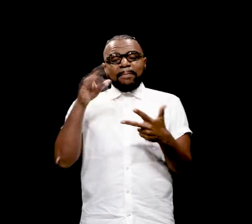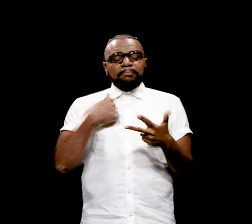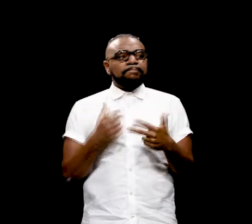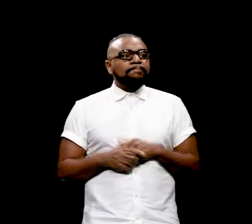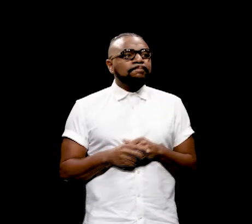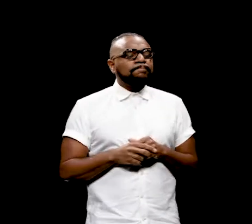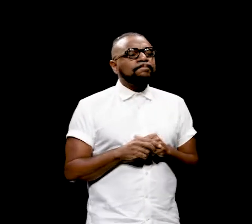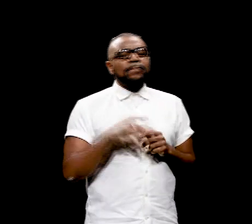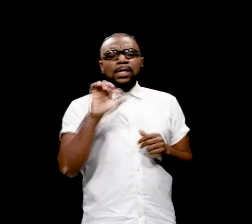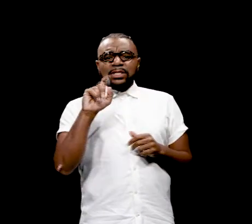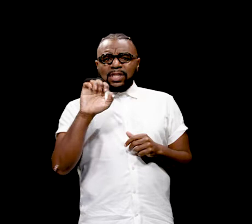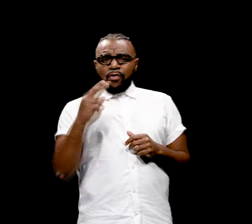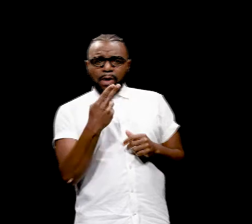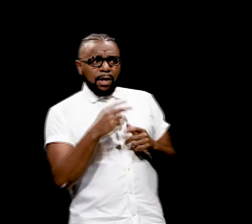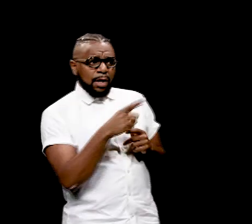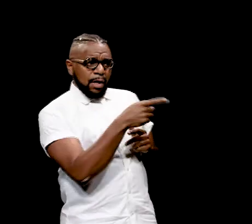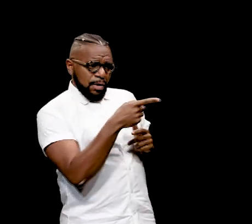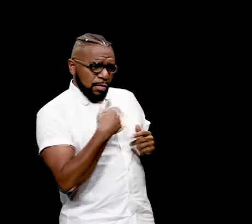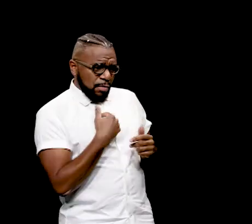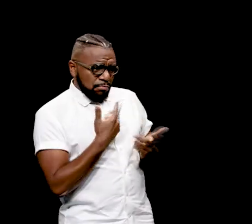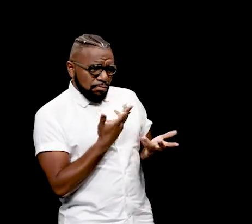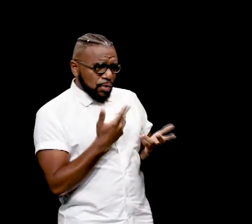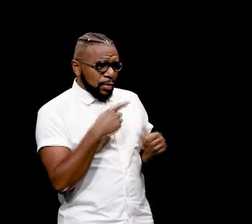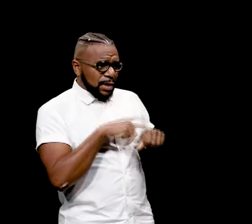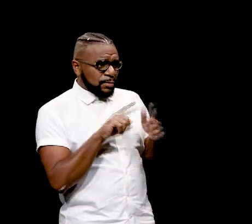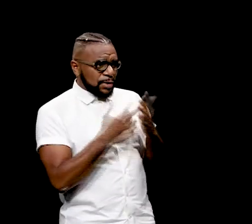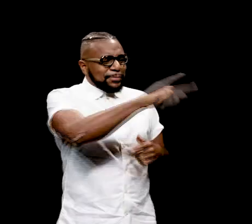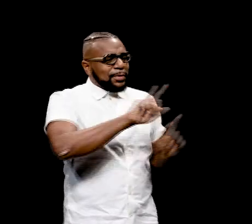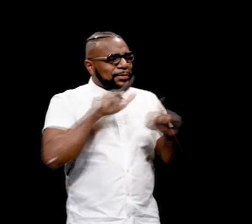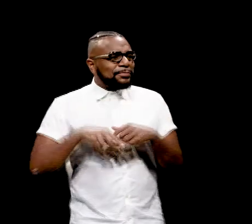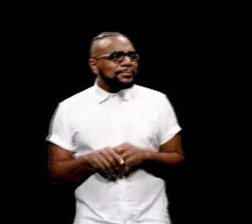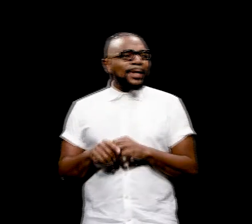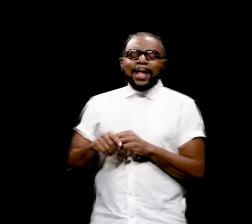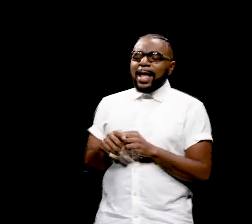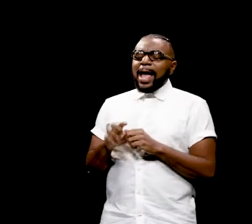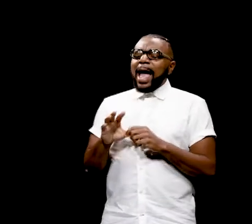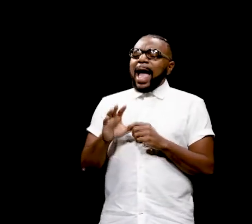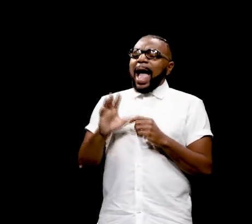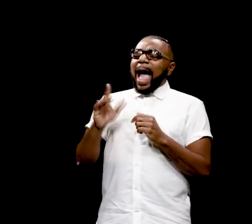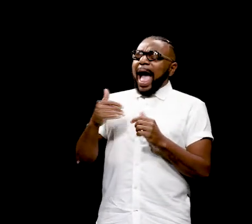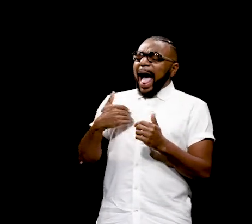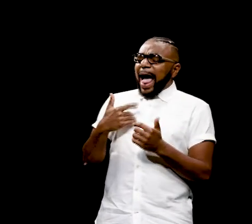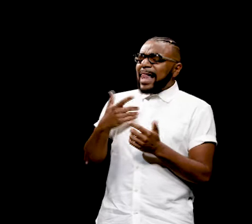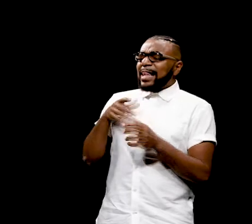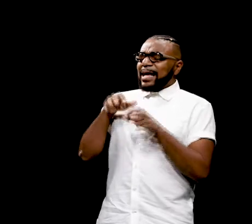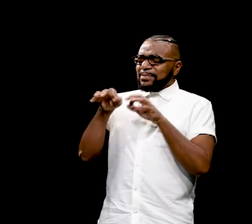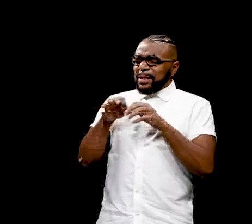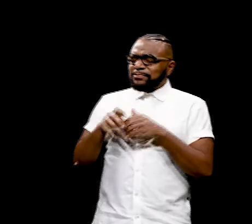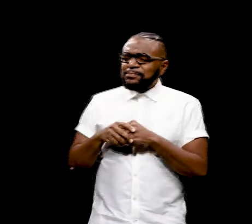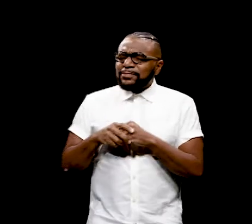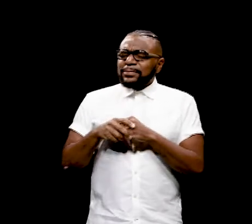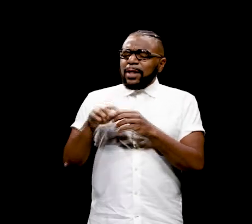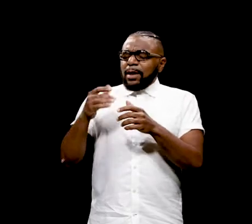you. Sarah Iannarone, your time begins now. I'll work from the short term, midterm, and long